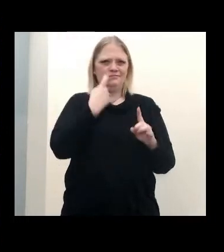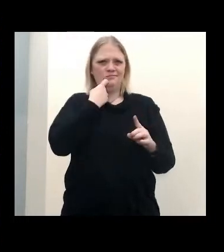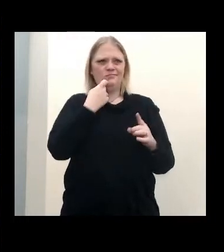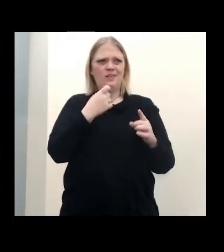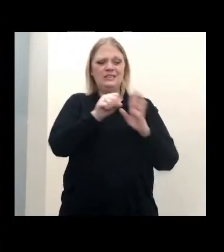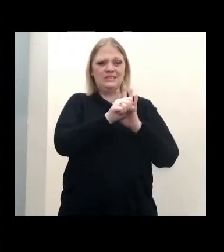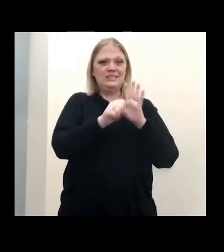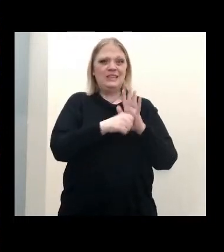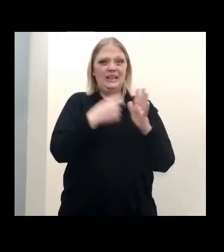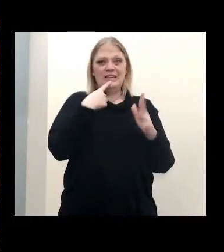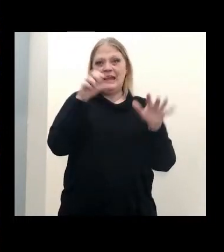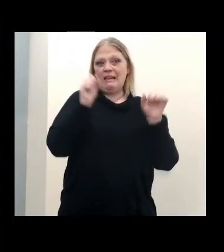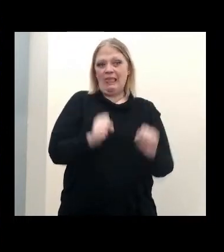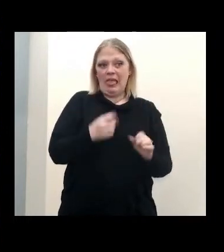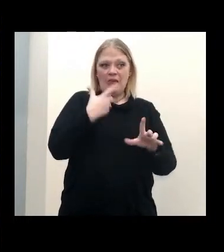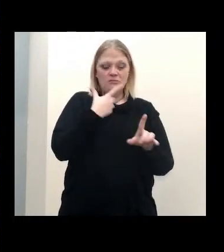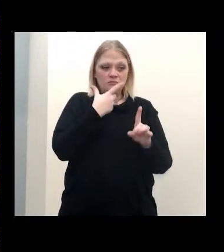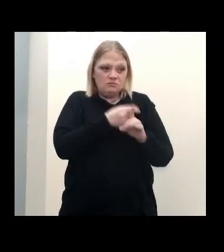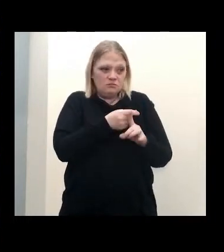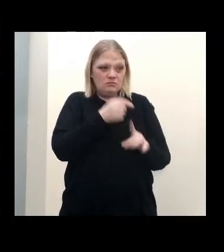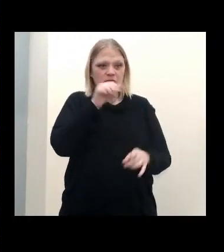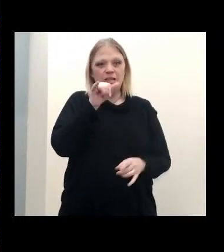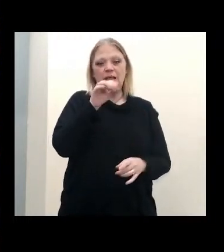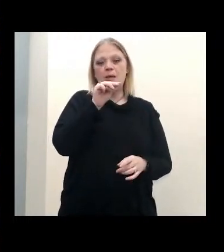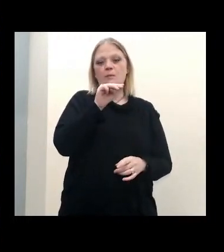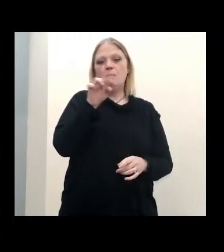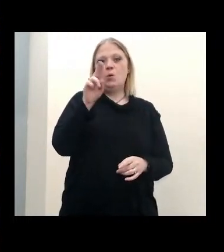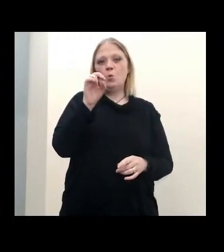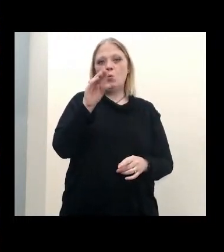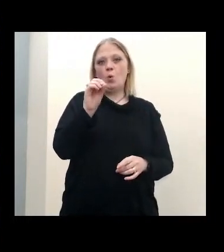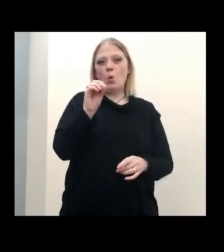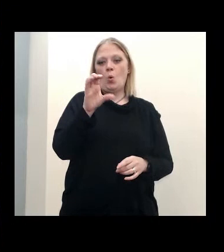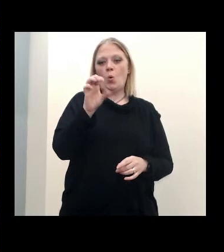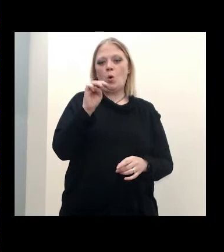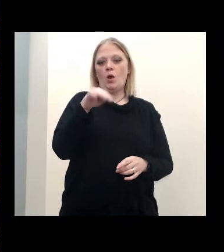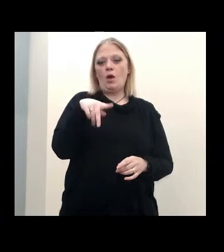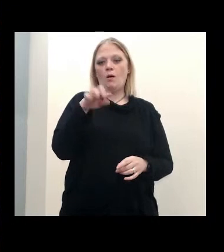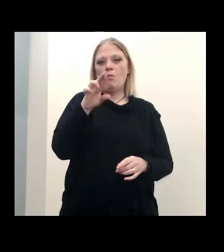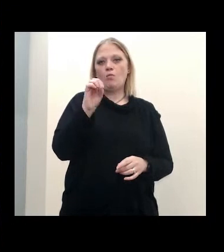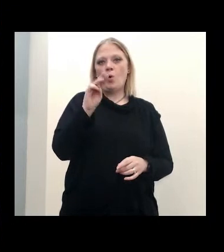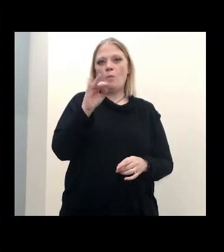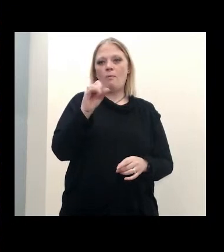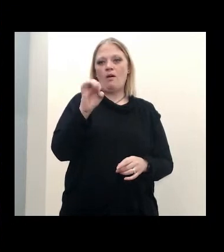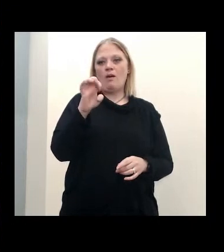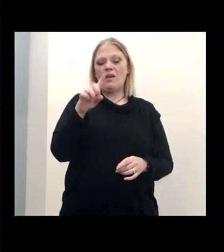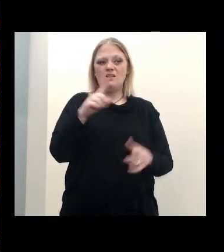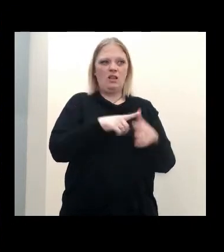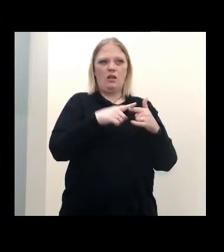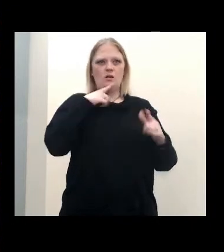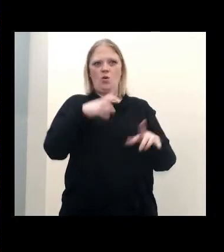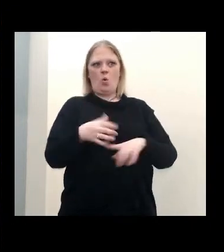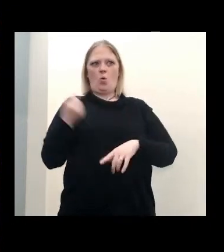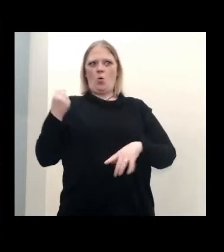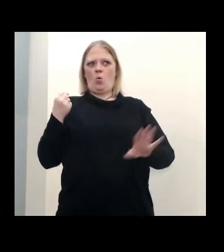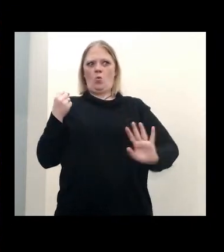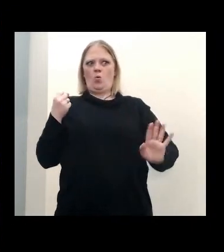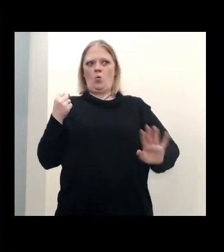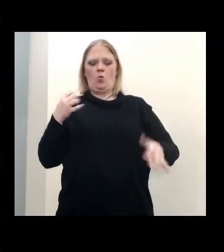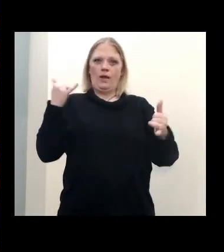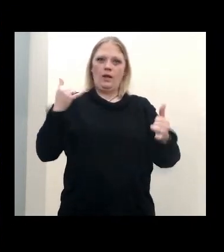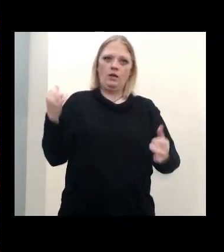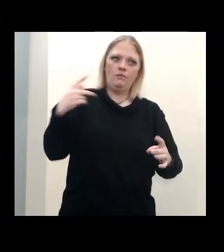do immunocompromised, and then there was no guidance, and then they pulled it back, and now they're included as part of the comorbid